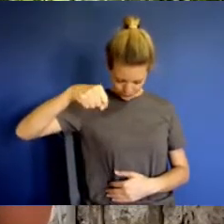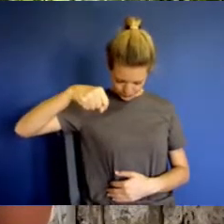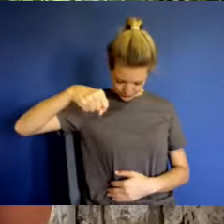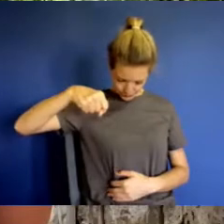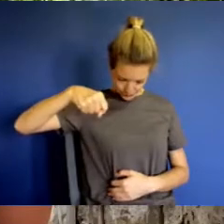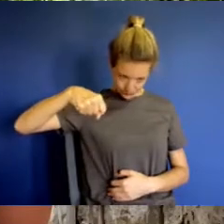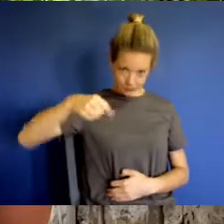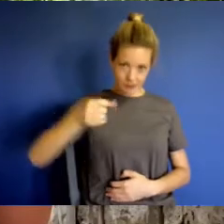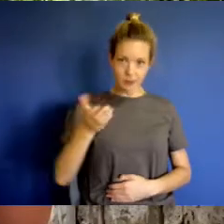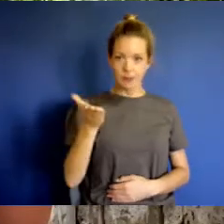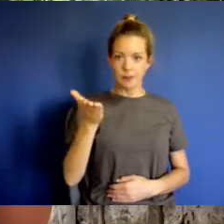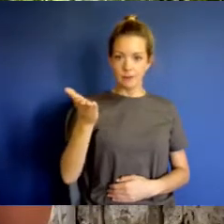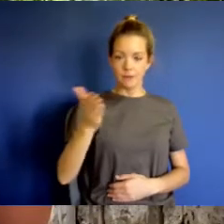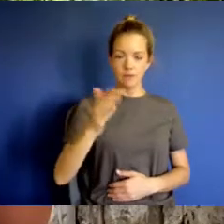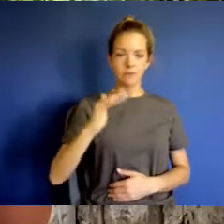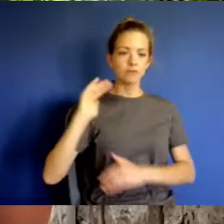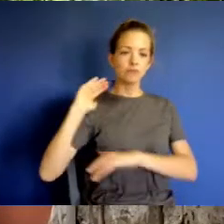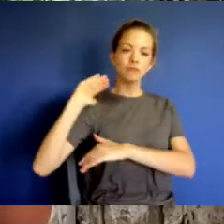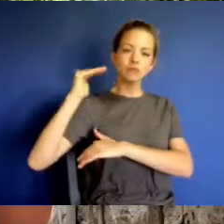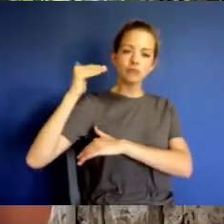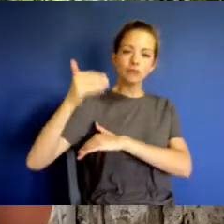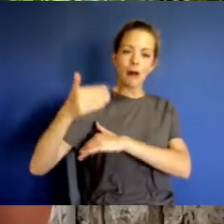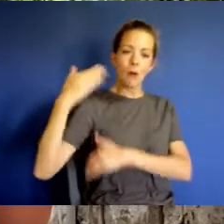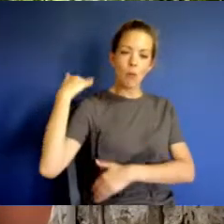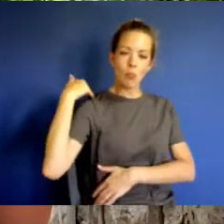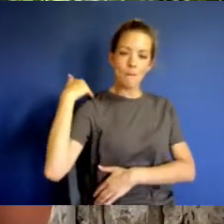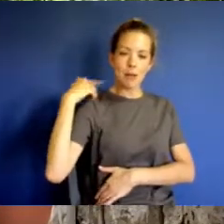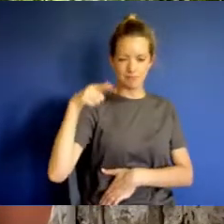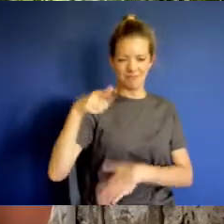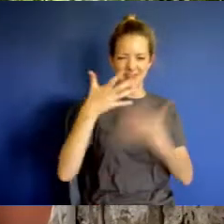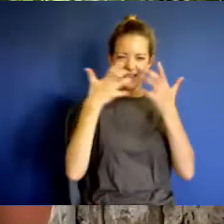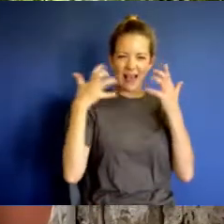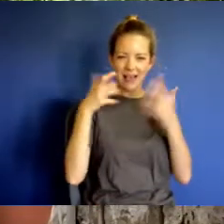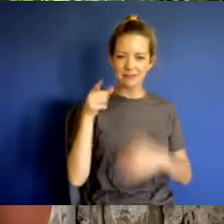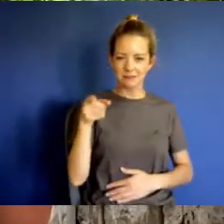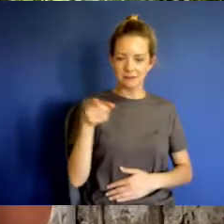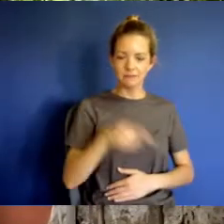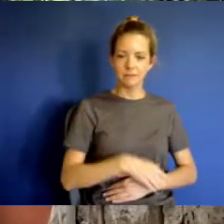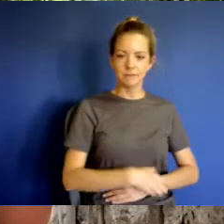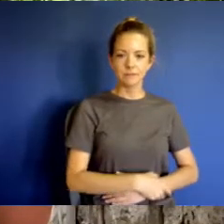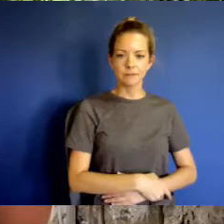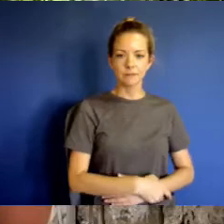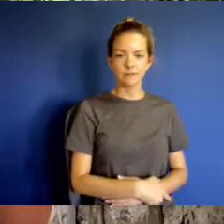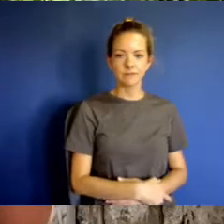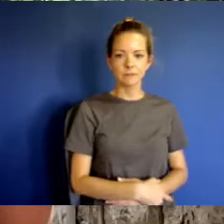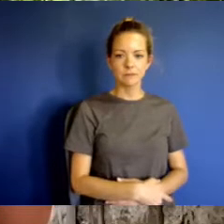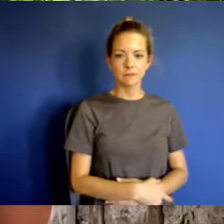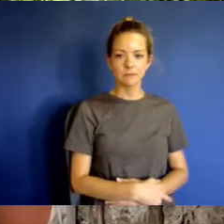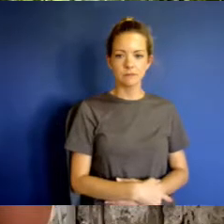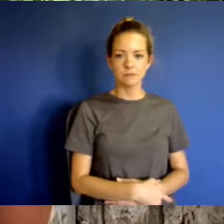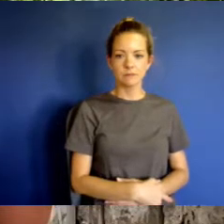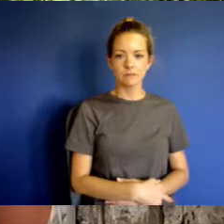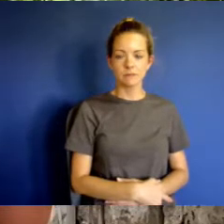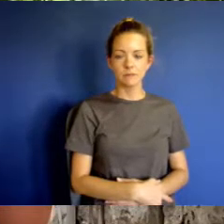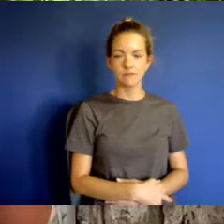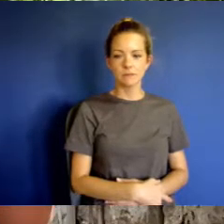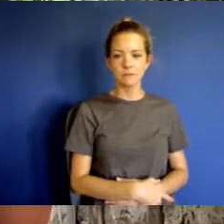And then we exhale and we round everything up, cat stretch.